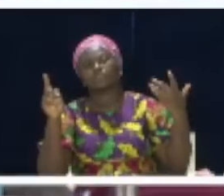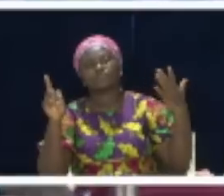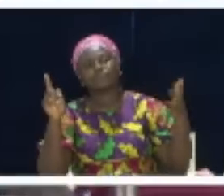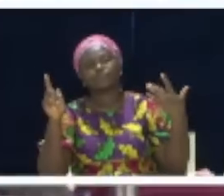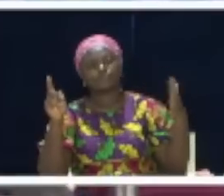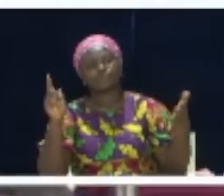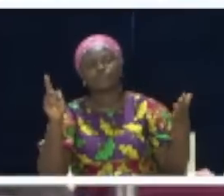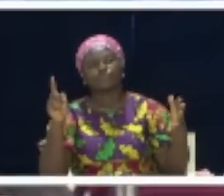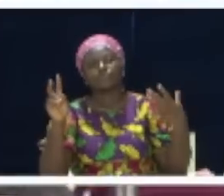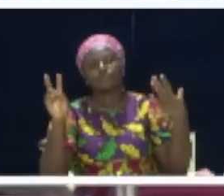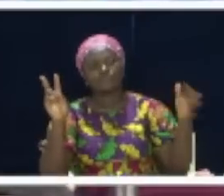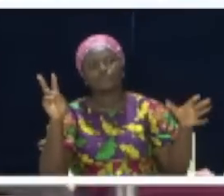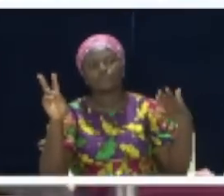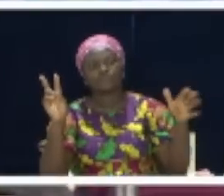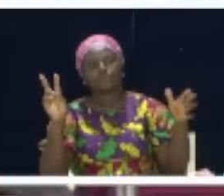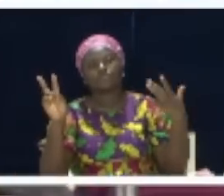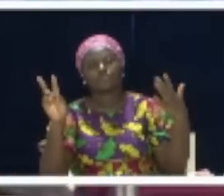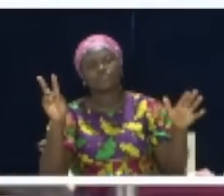two,